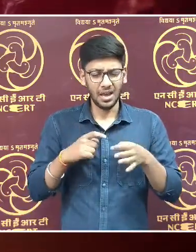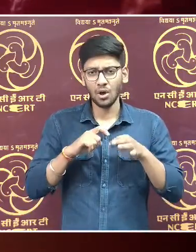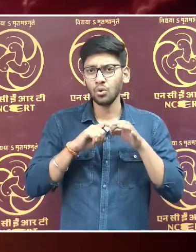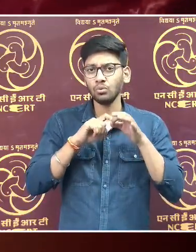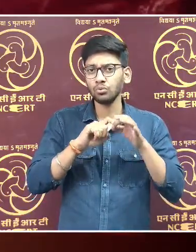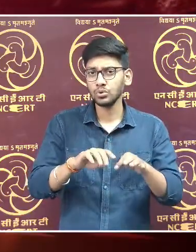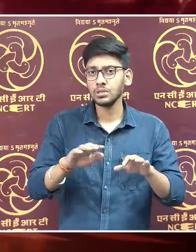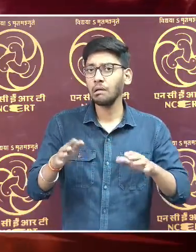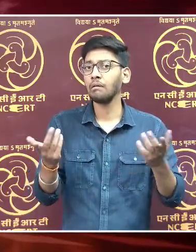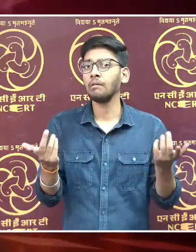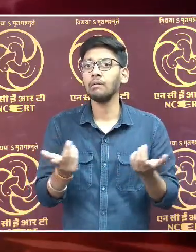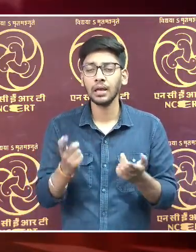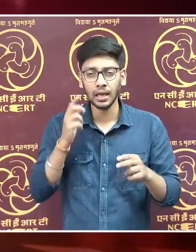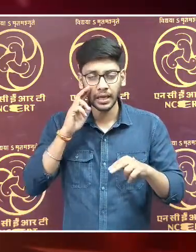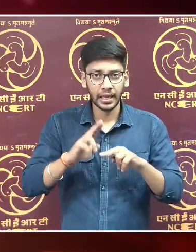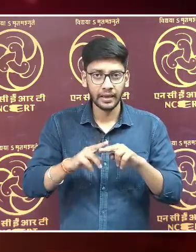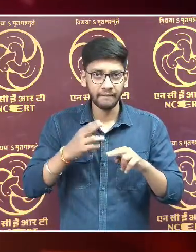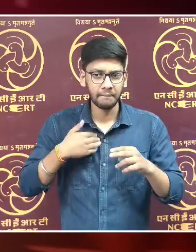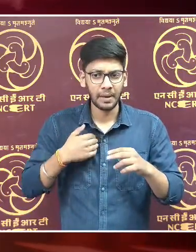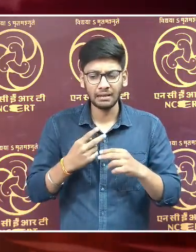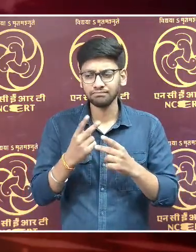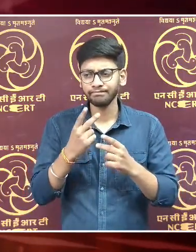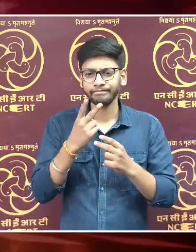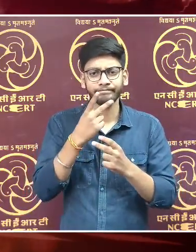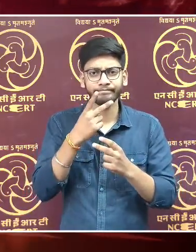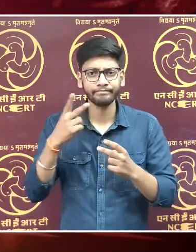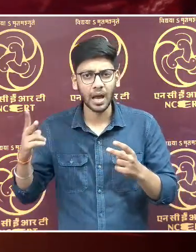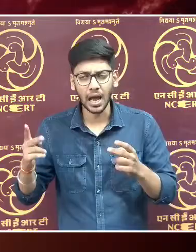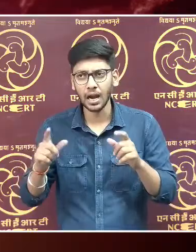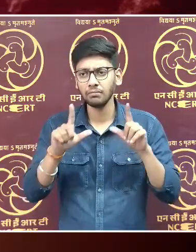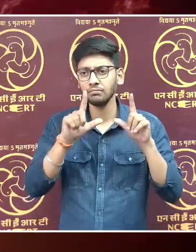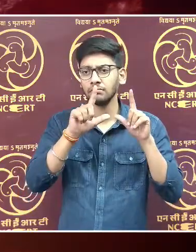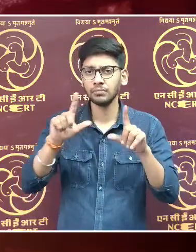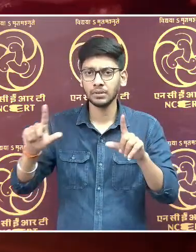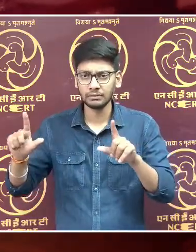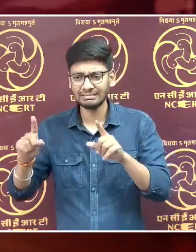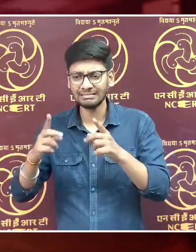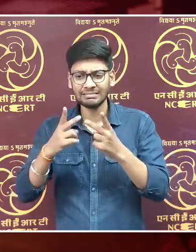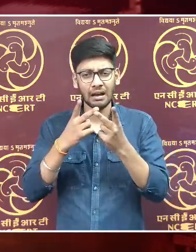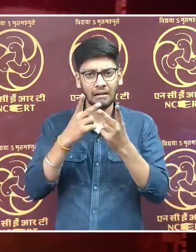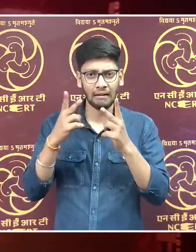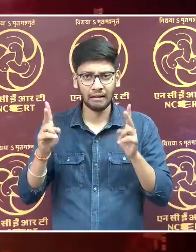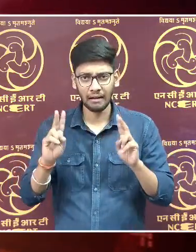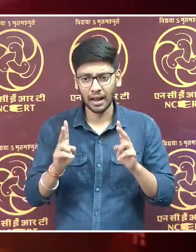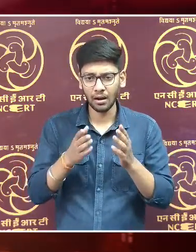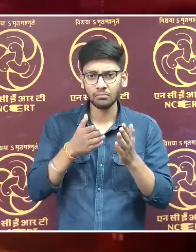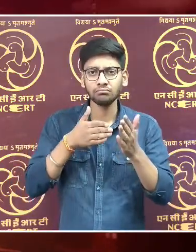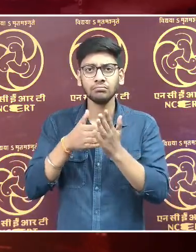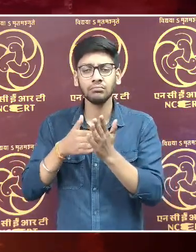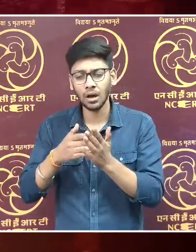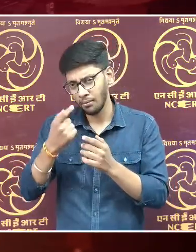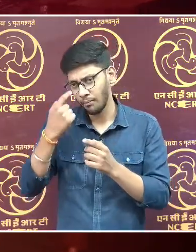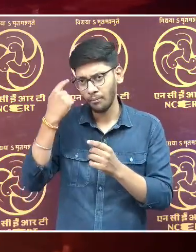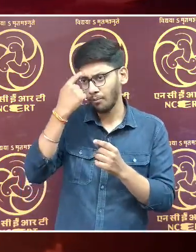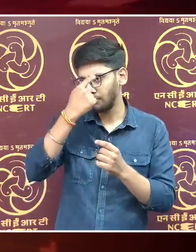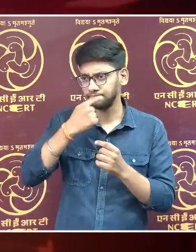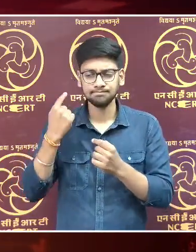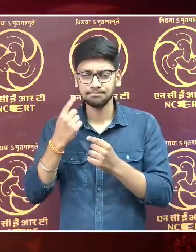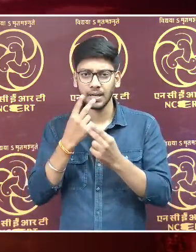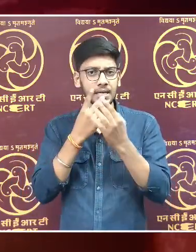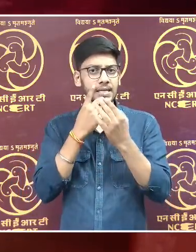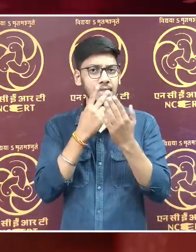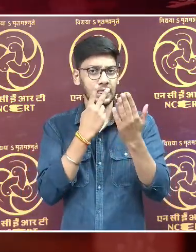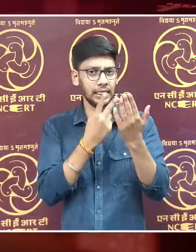have been after looking at lots of pictures of the deformities or the structural changes that we can see in